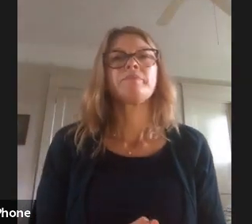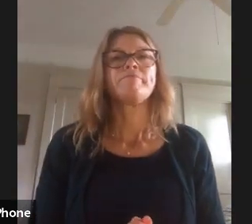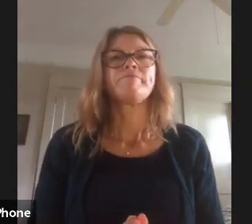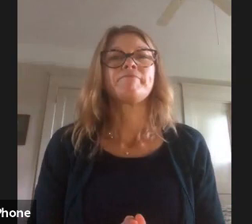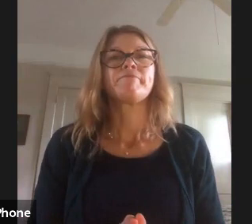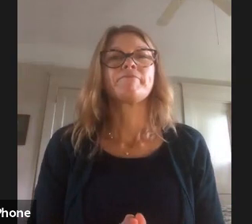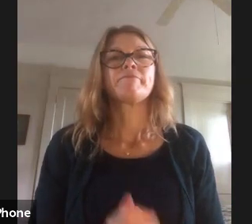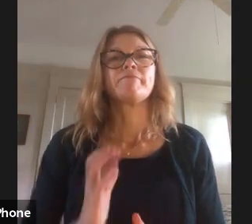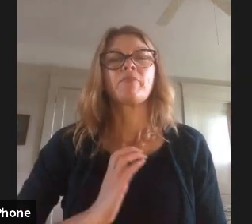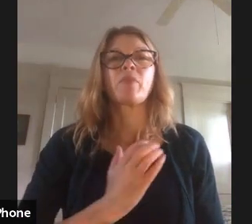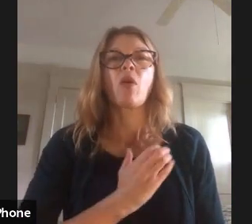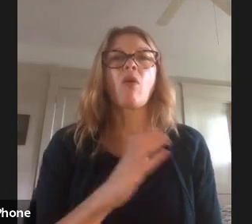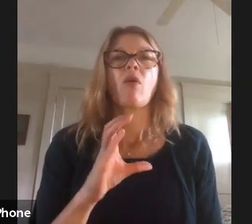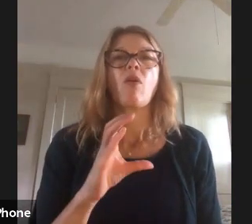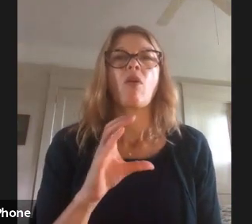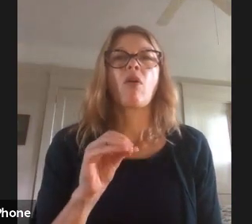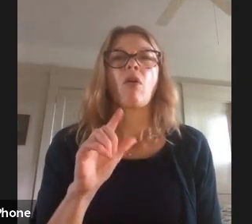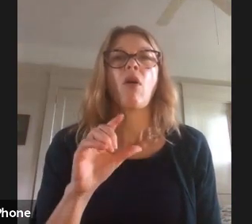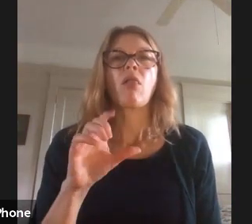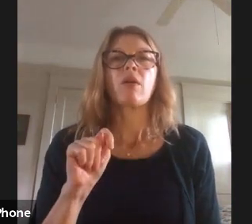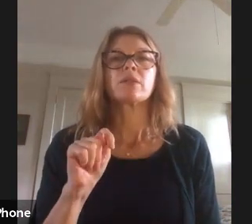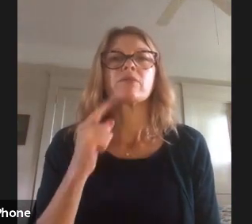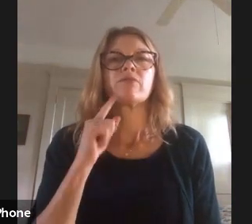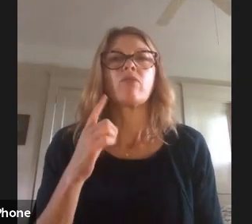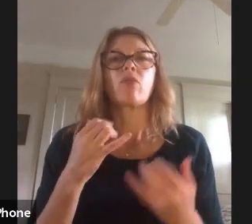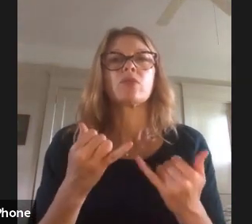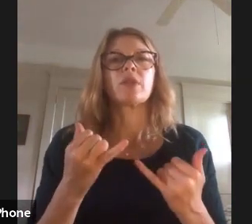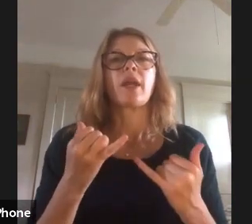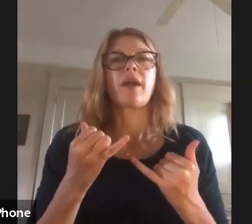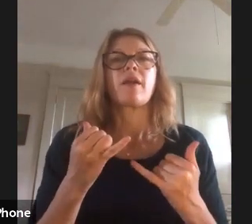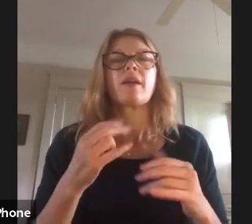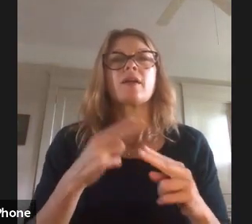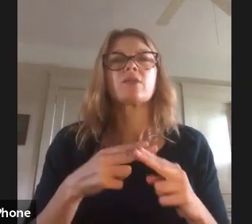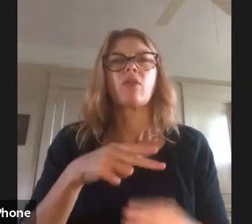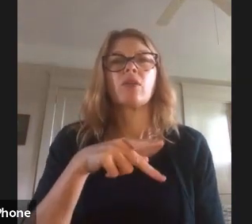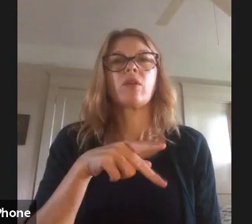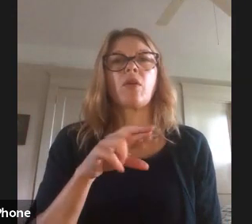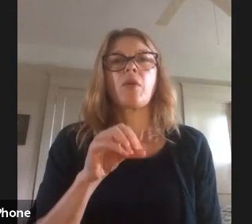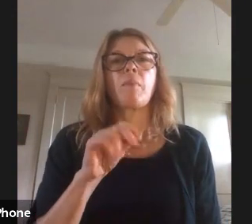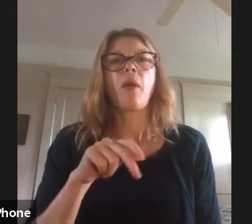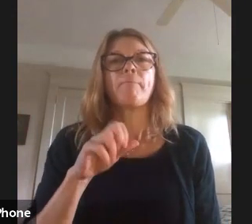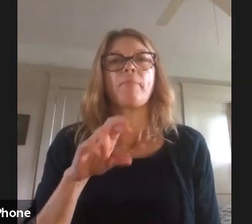Our collect of the day is Proper 9.